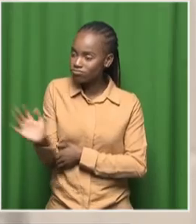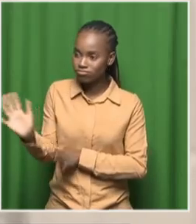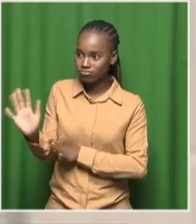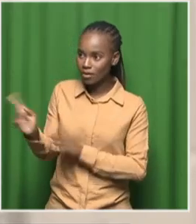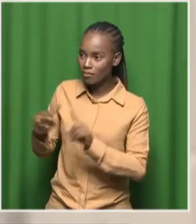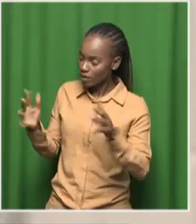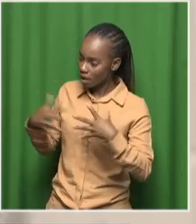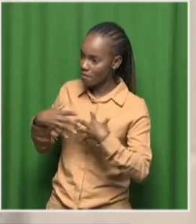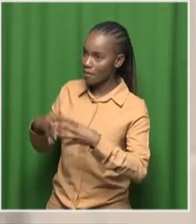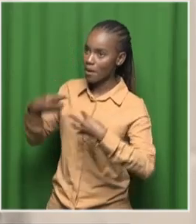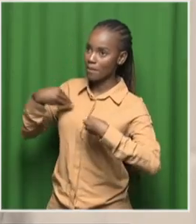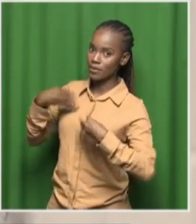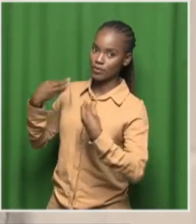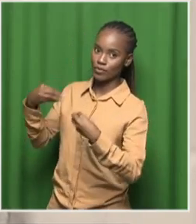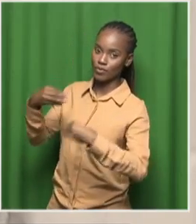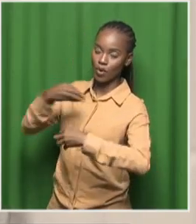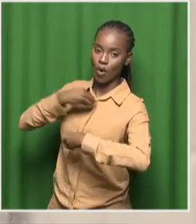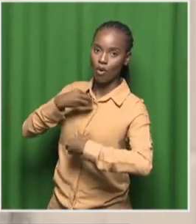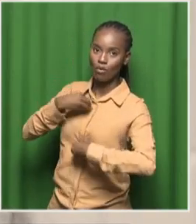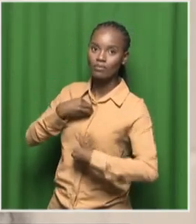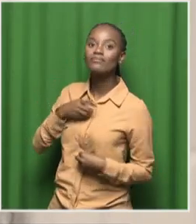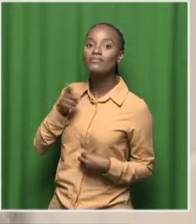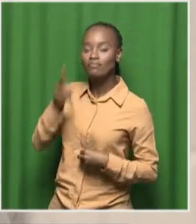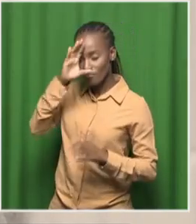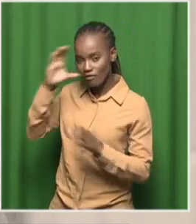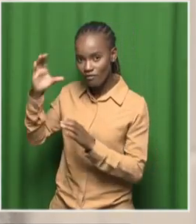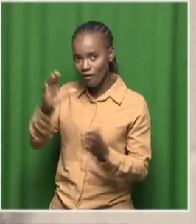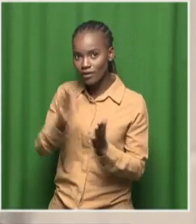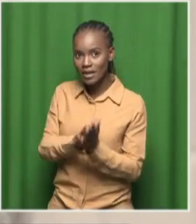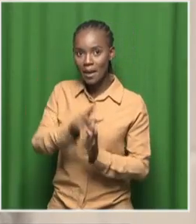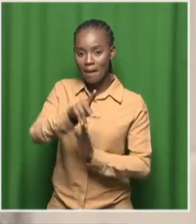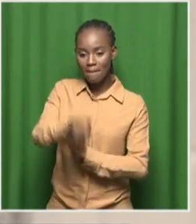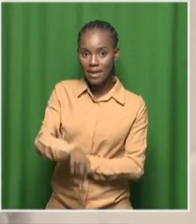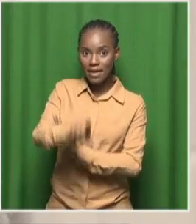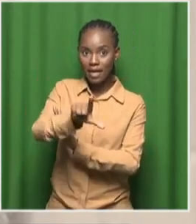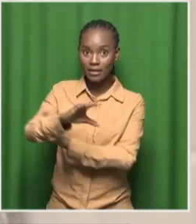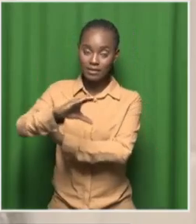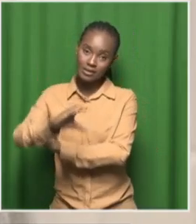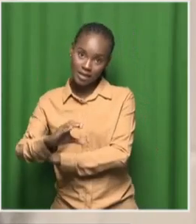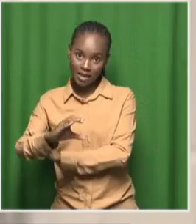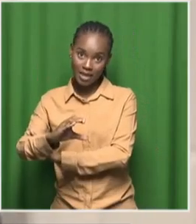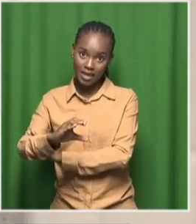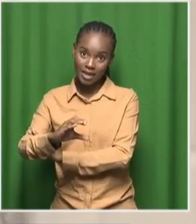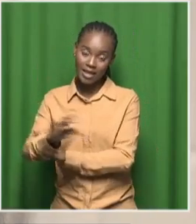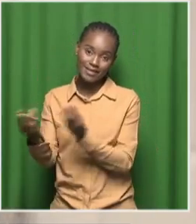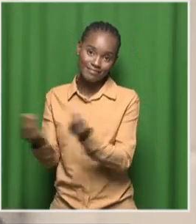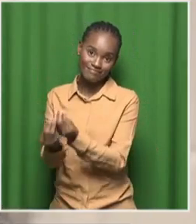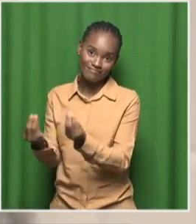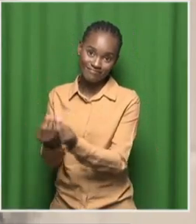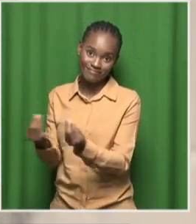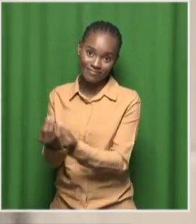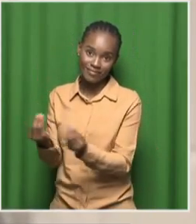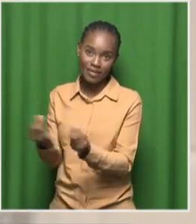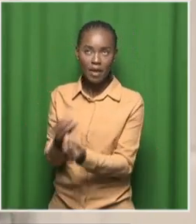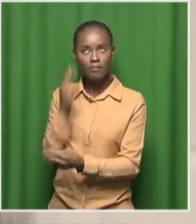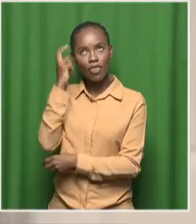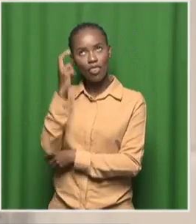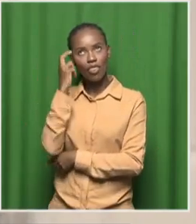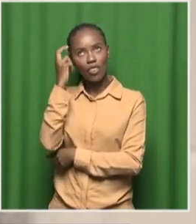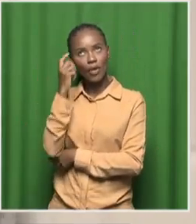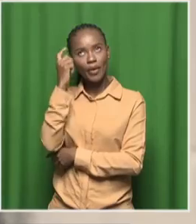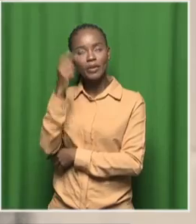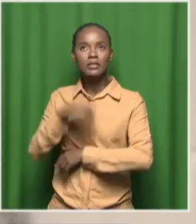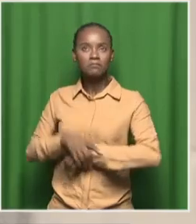on PLC, electronics more. So I'm definitely thinking of a lot of big companies, maybe Sasol,